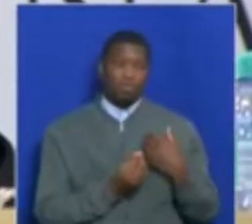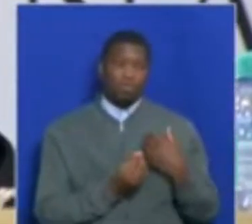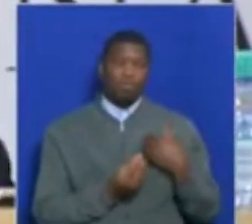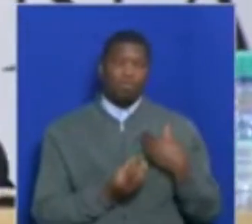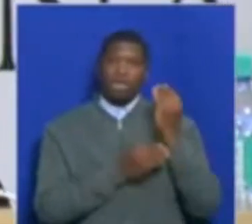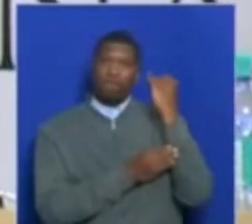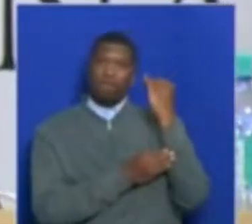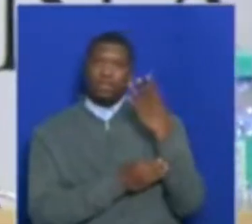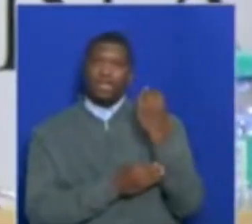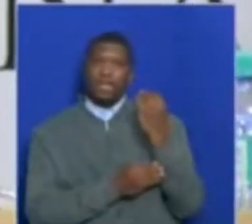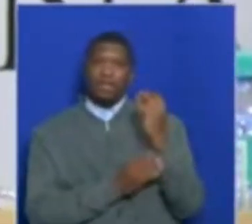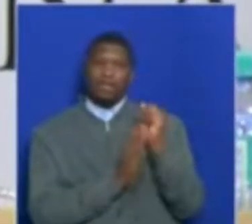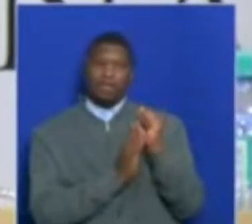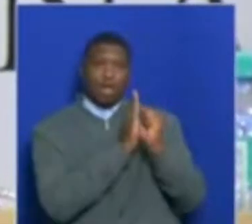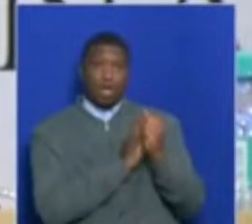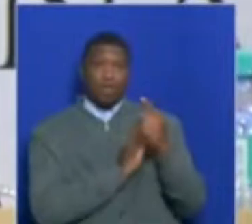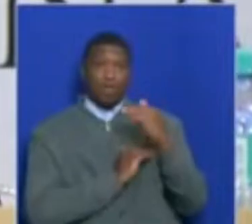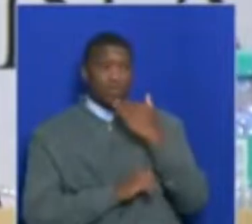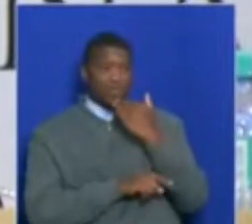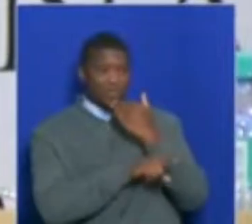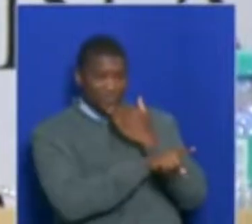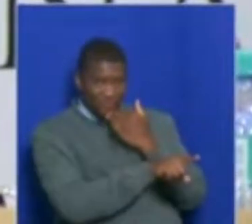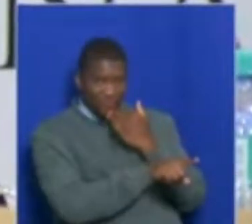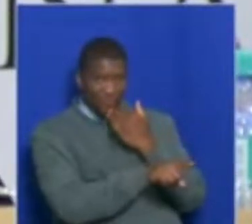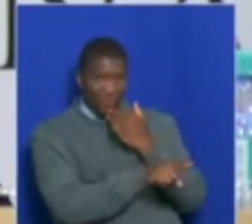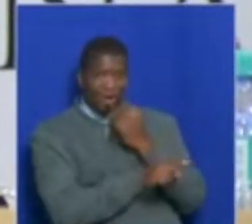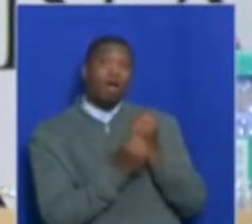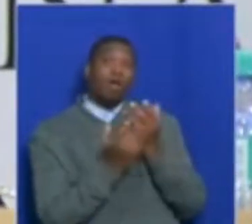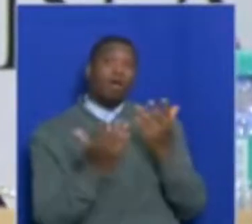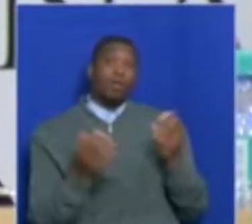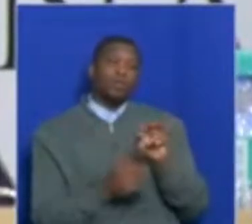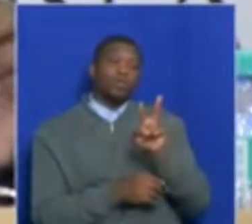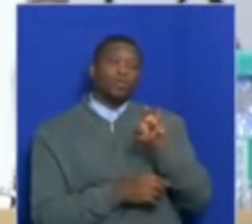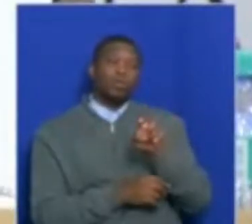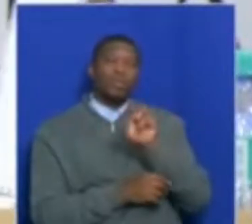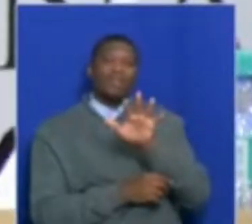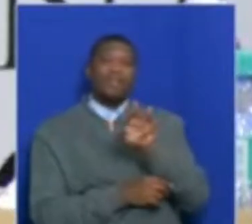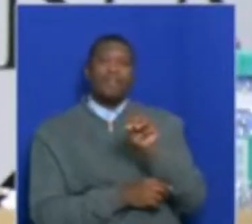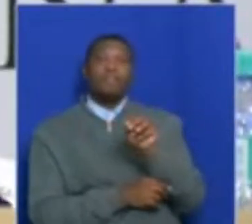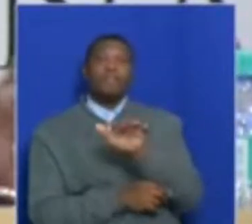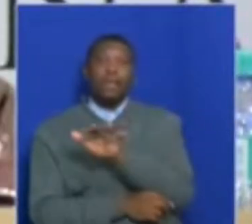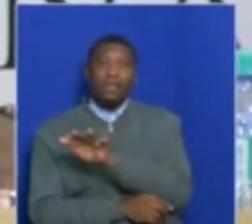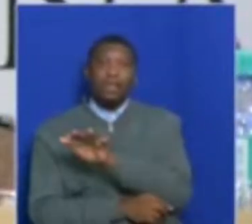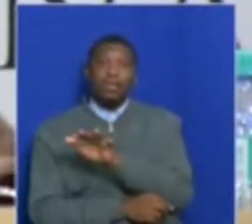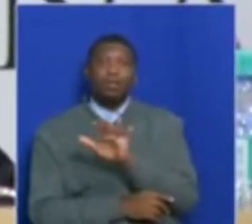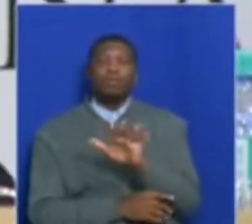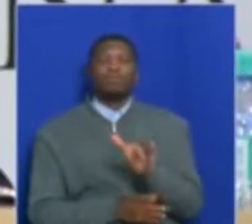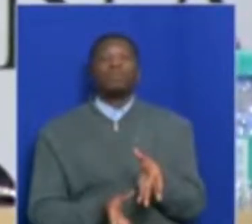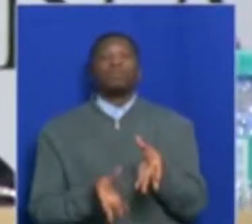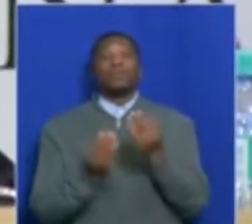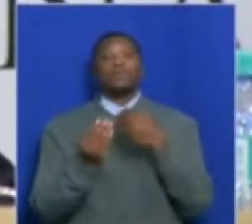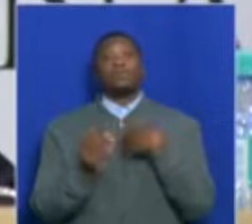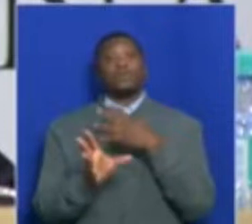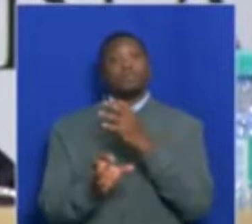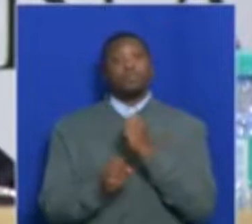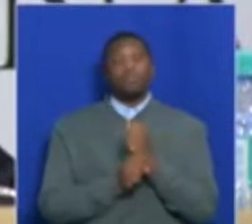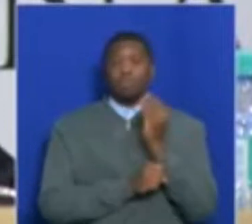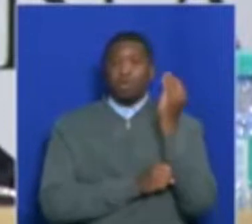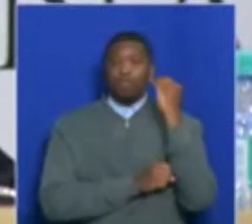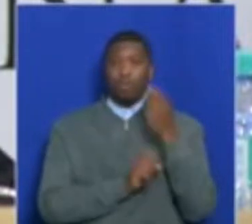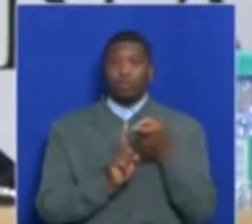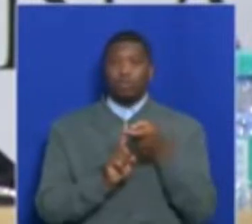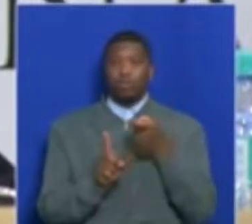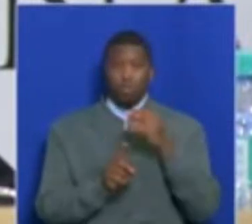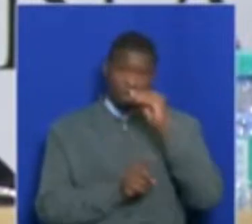Bevan's life in the amount of 2.5 million. I also received information from a policeman. I know that the hit on